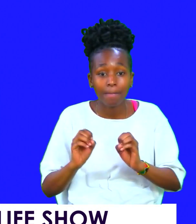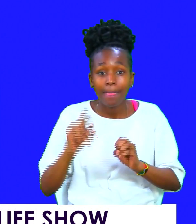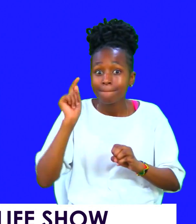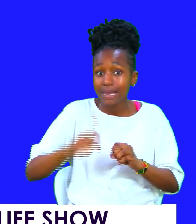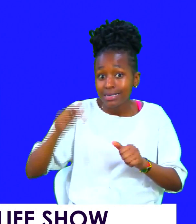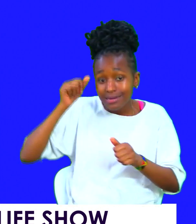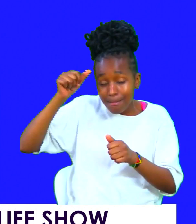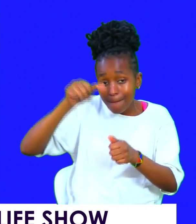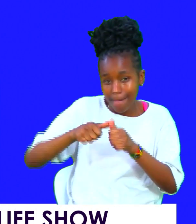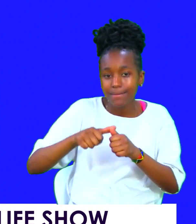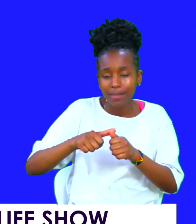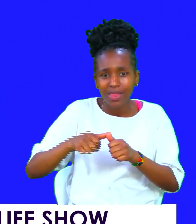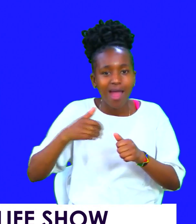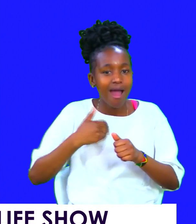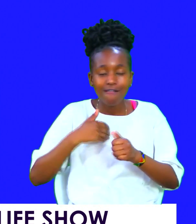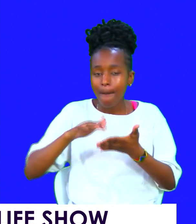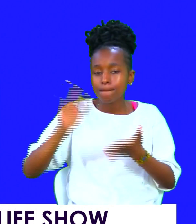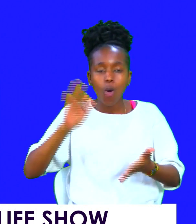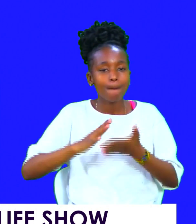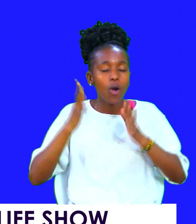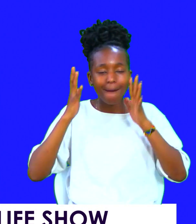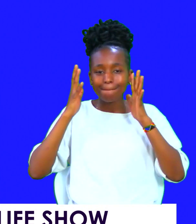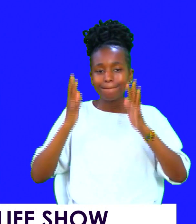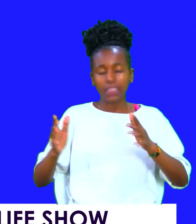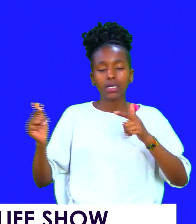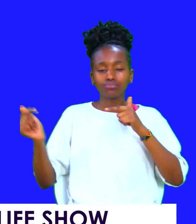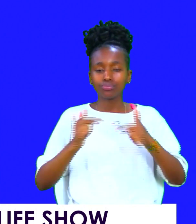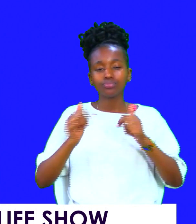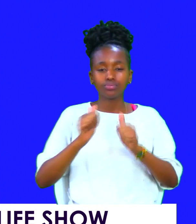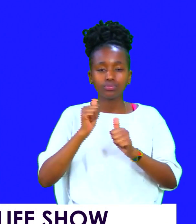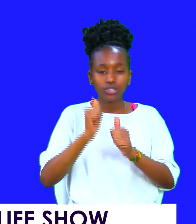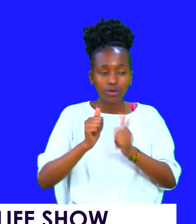bigger war than winning a political seat. Your legacy.